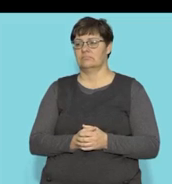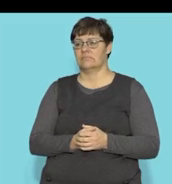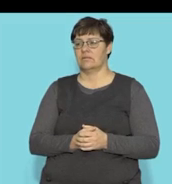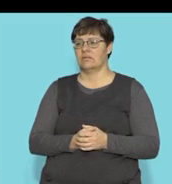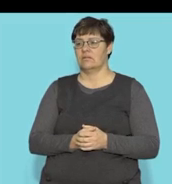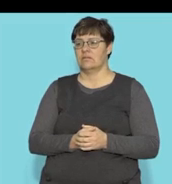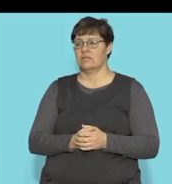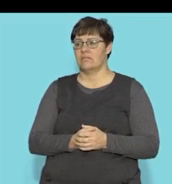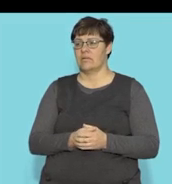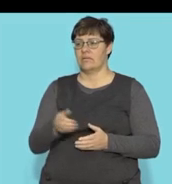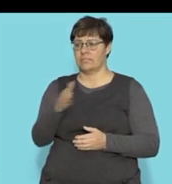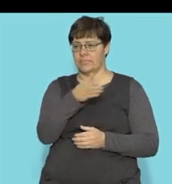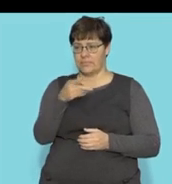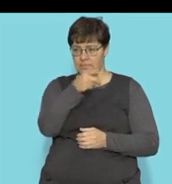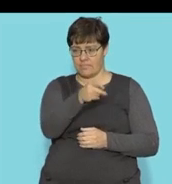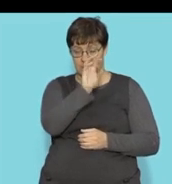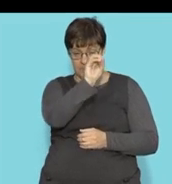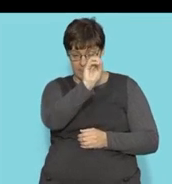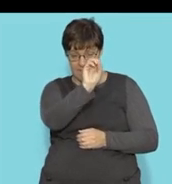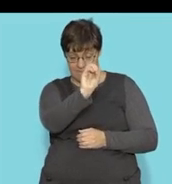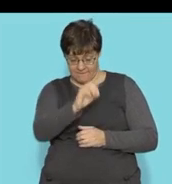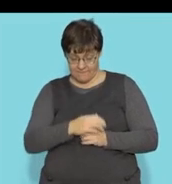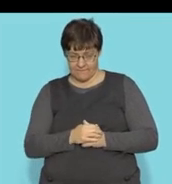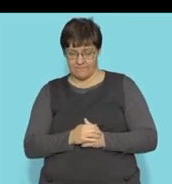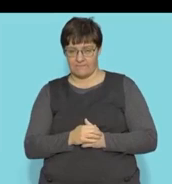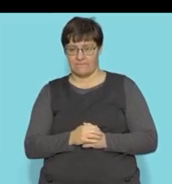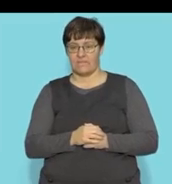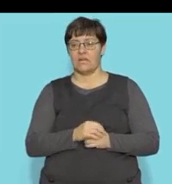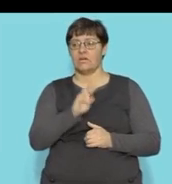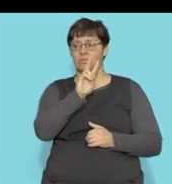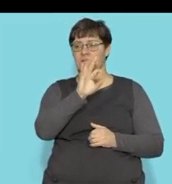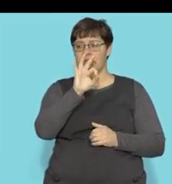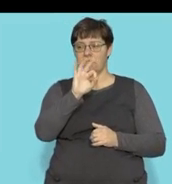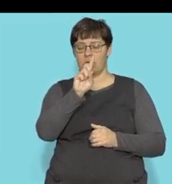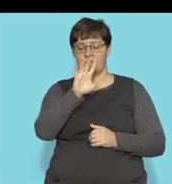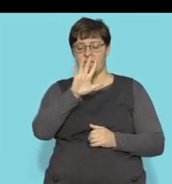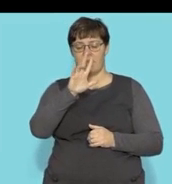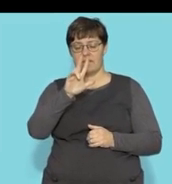let's go back. So we're going to have our empty space, which we've already got in our calculator, which is